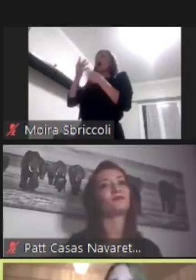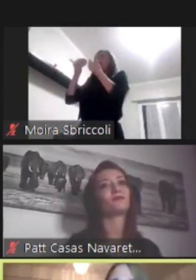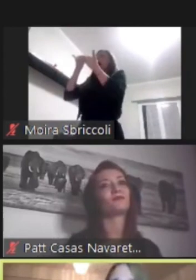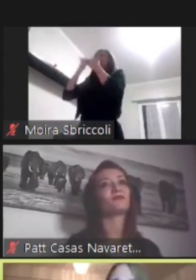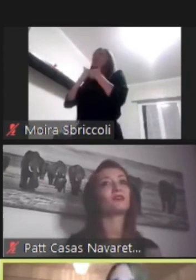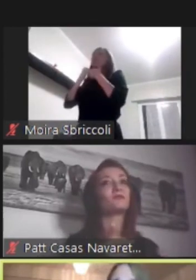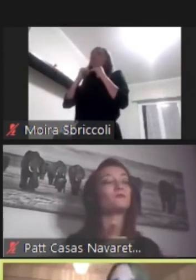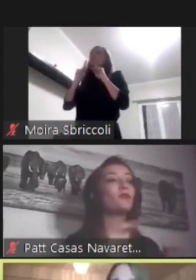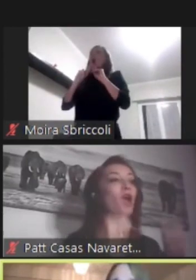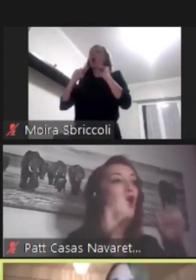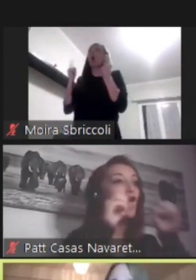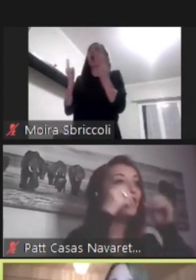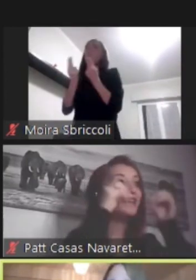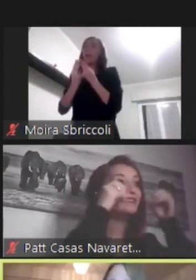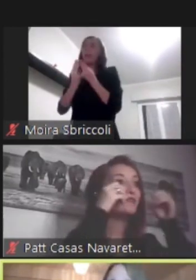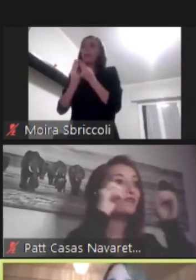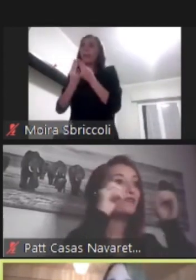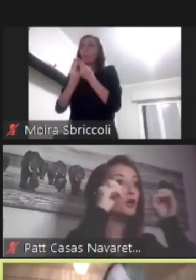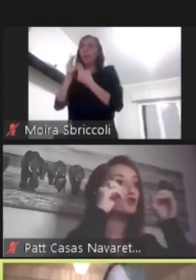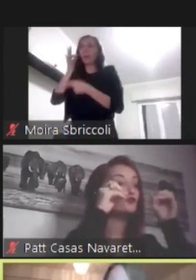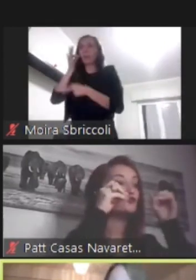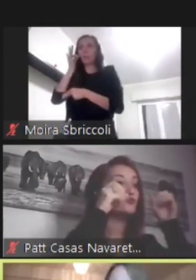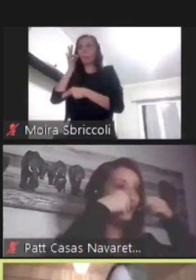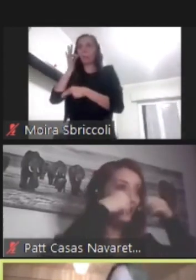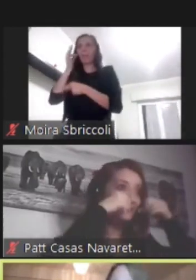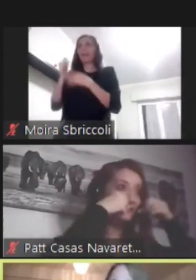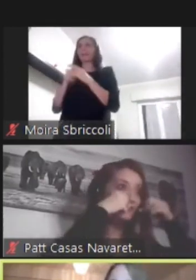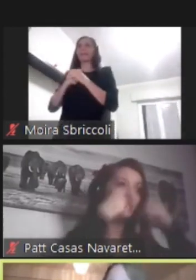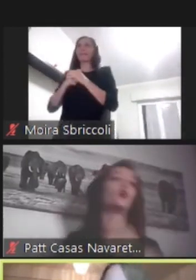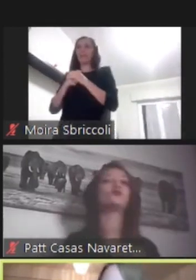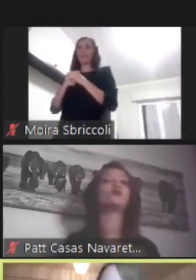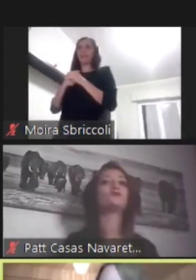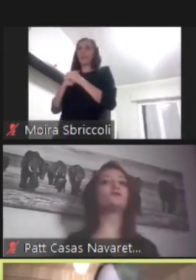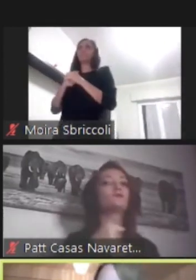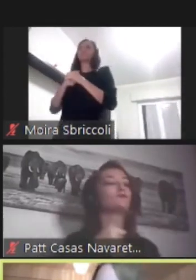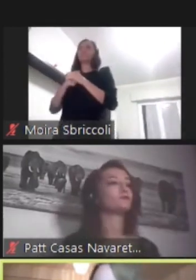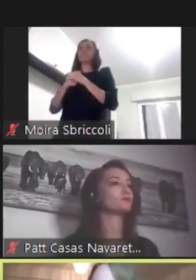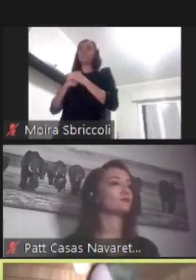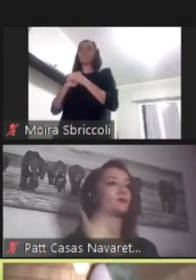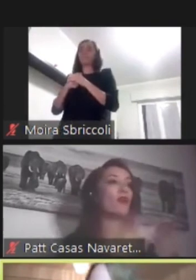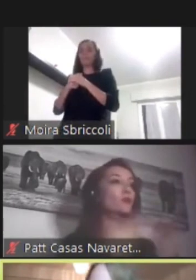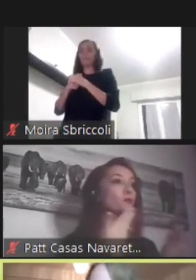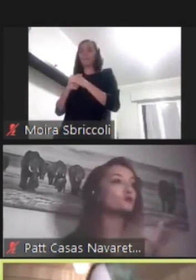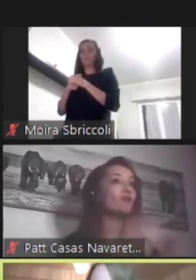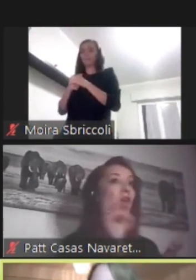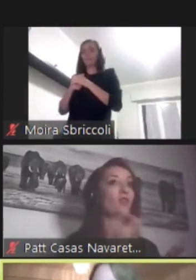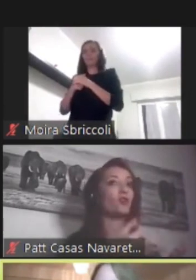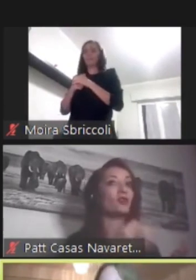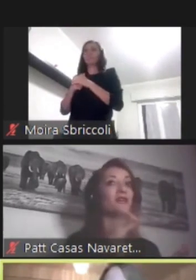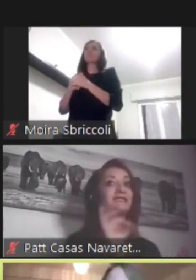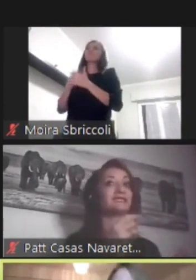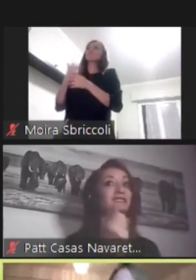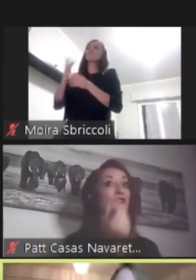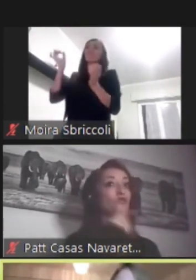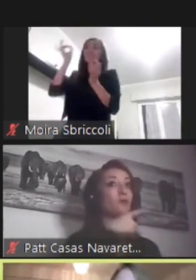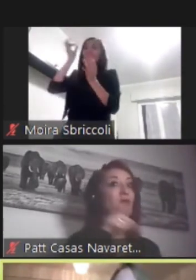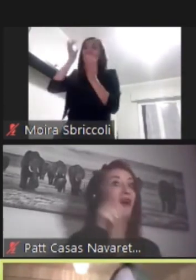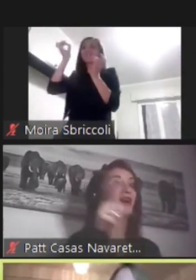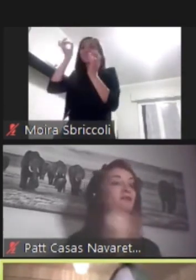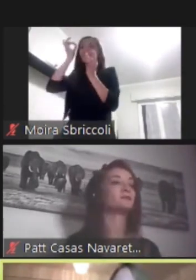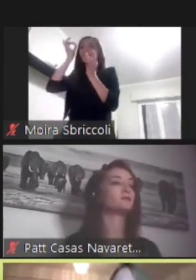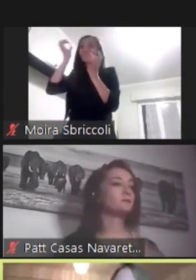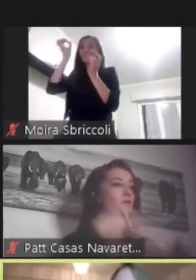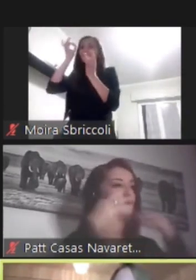you feel on the back of your arm, sometimes you get little red bumps